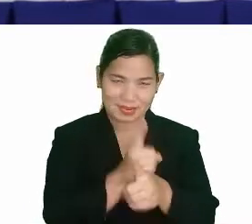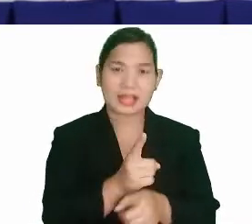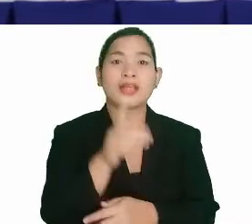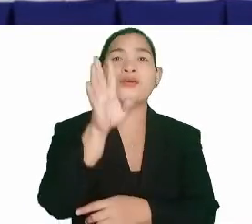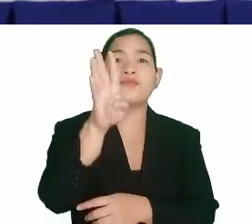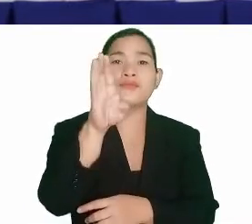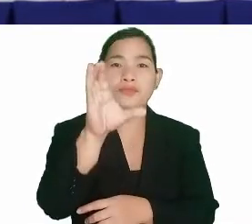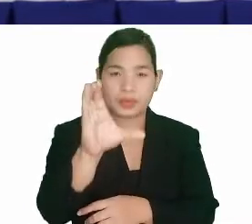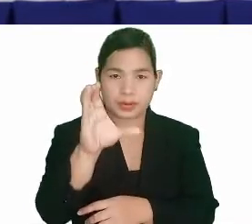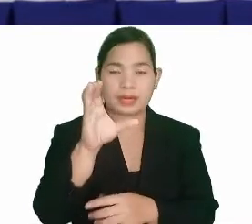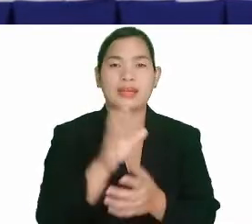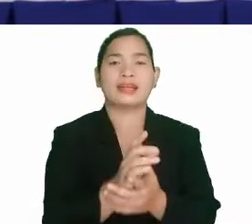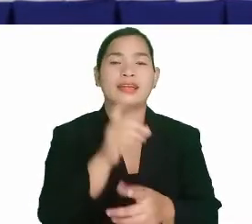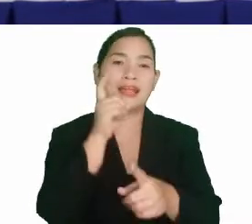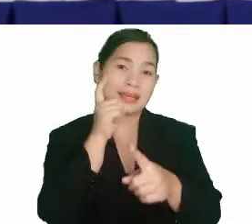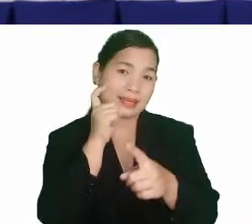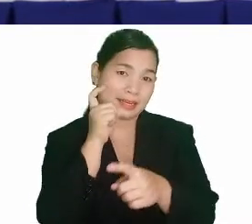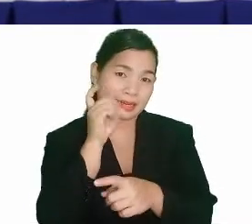400x.